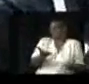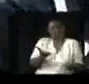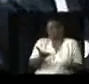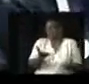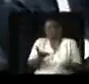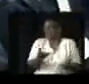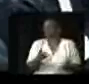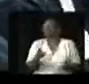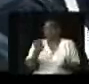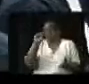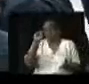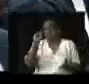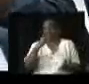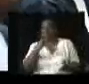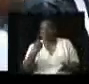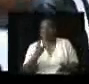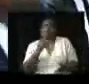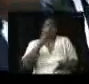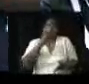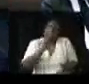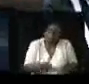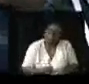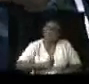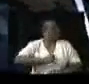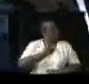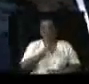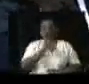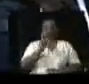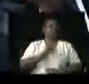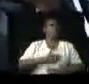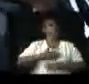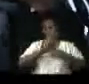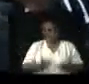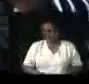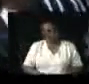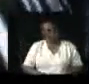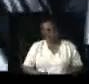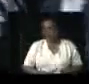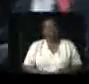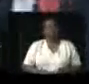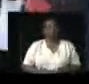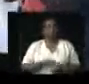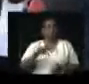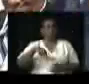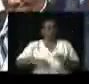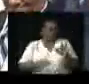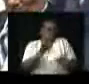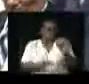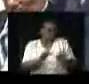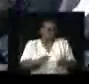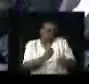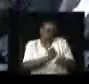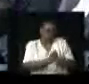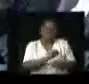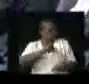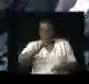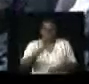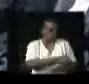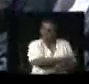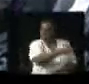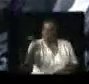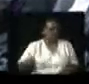not to give up. Not everyone can be a magistrate. Despite the understaffing, low financial and